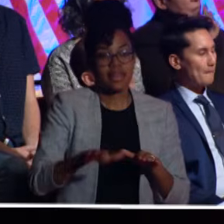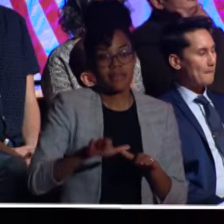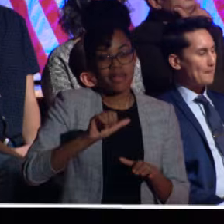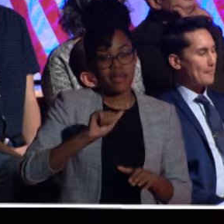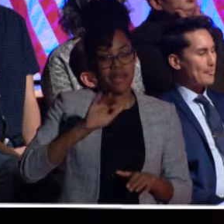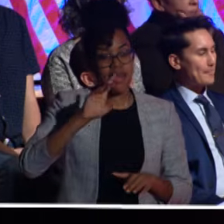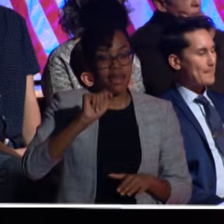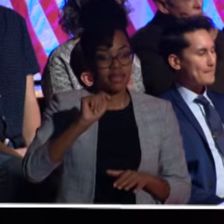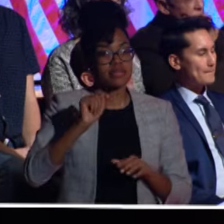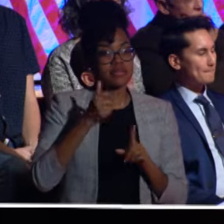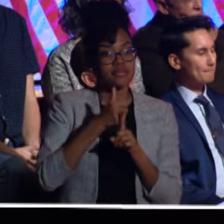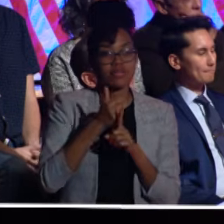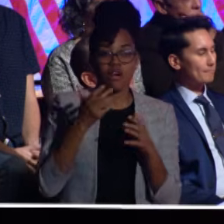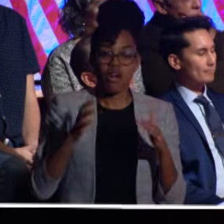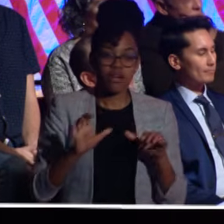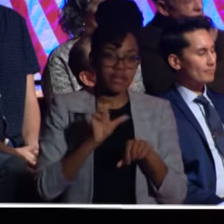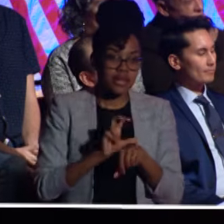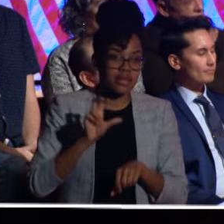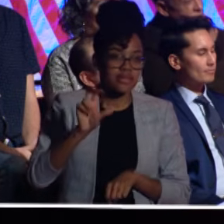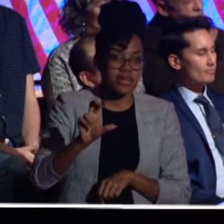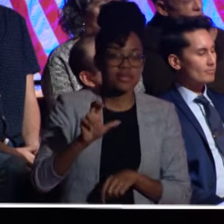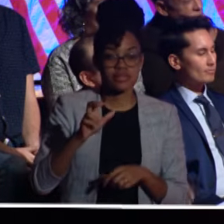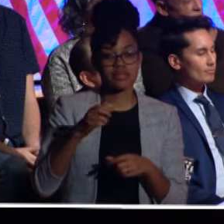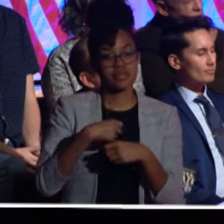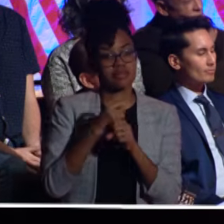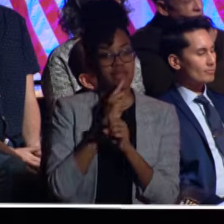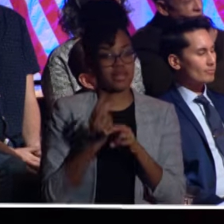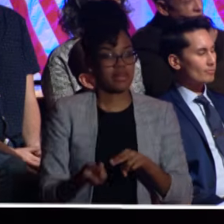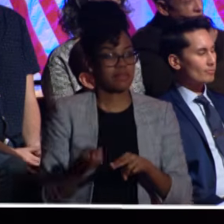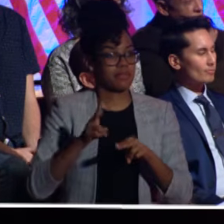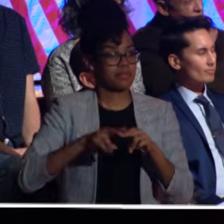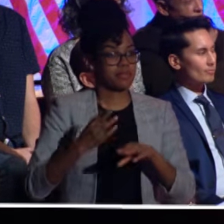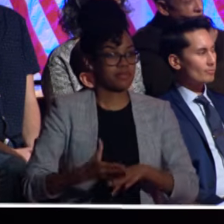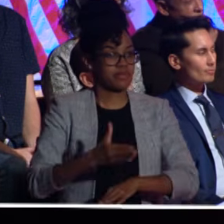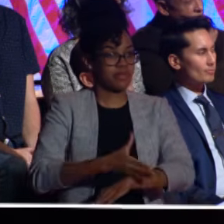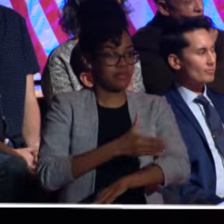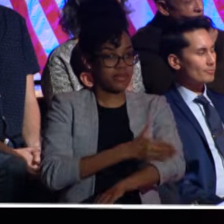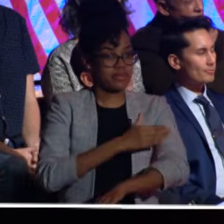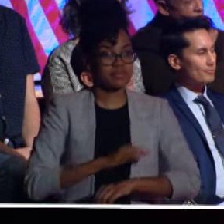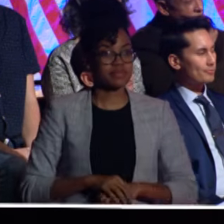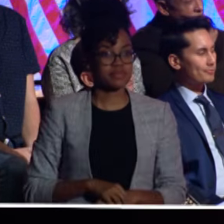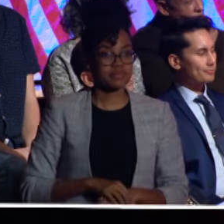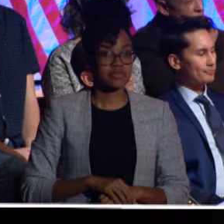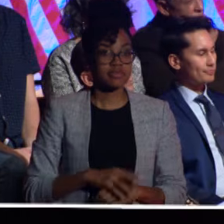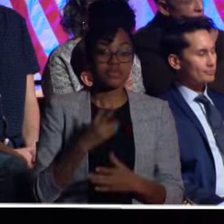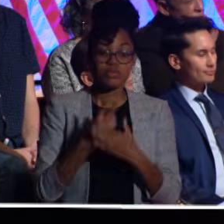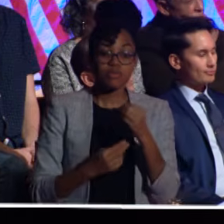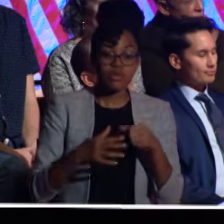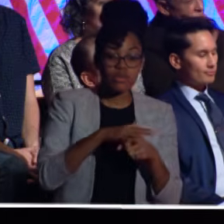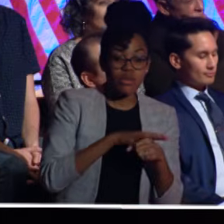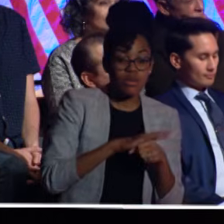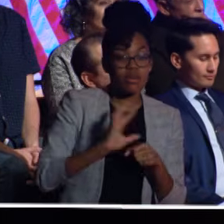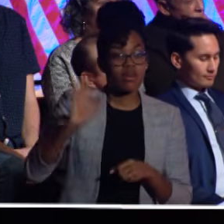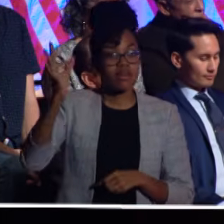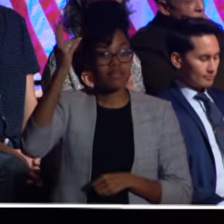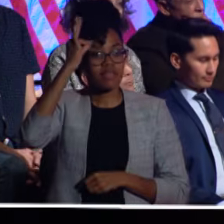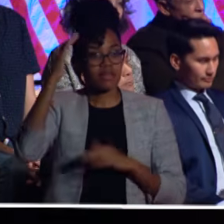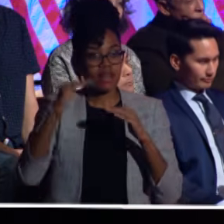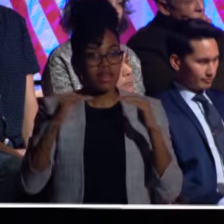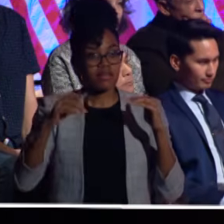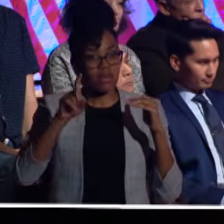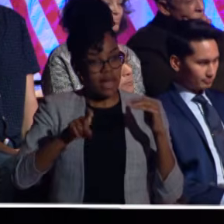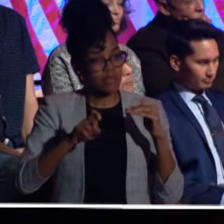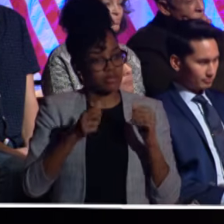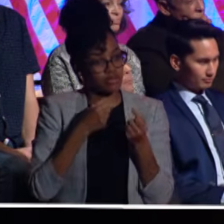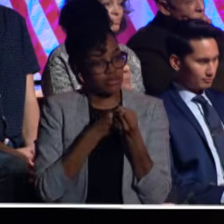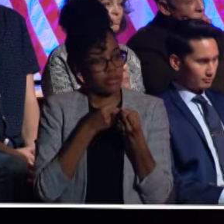a new and better direction. But we must, at both the federal and local level, build on these reforms.